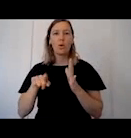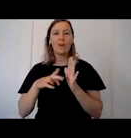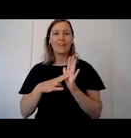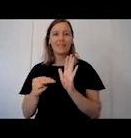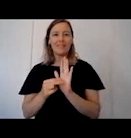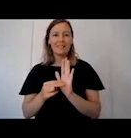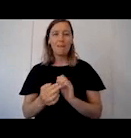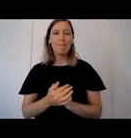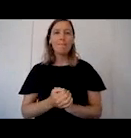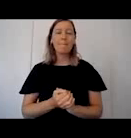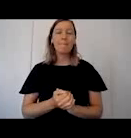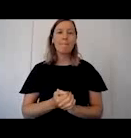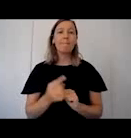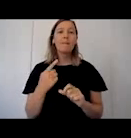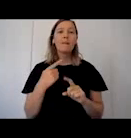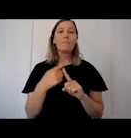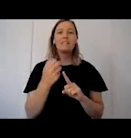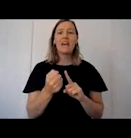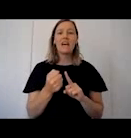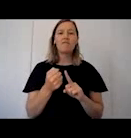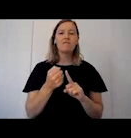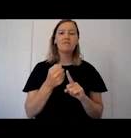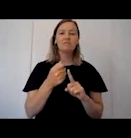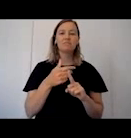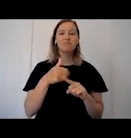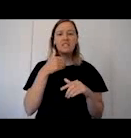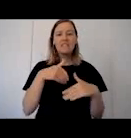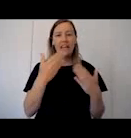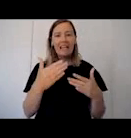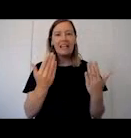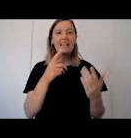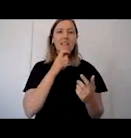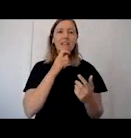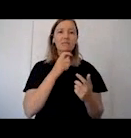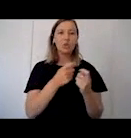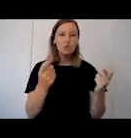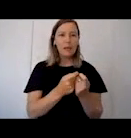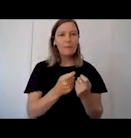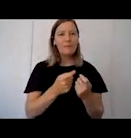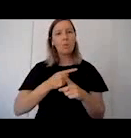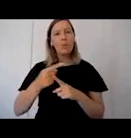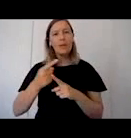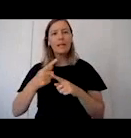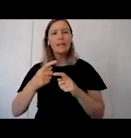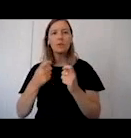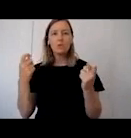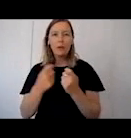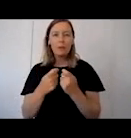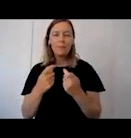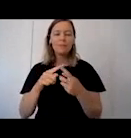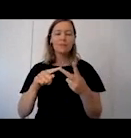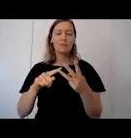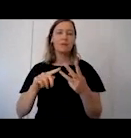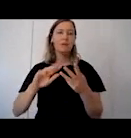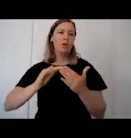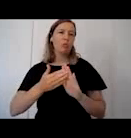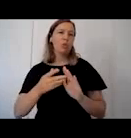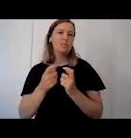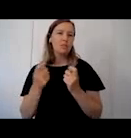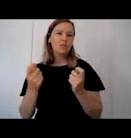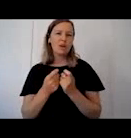have daily newspapers, weekly newspapers, and things like and community papers around New